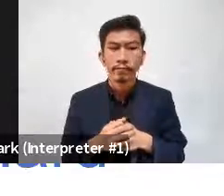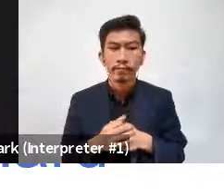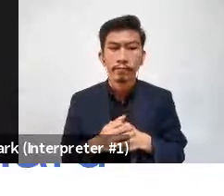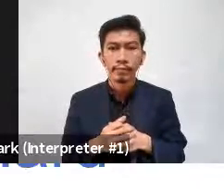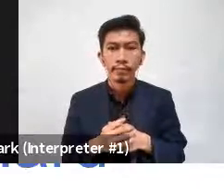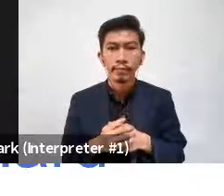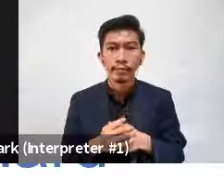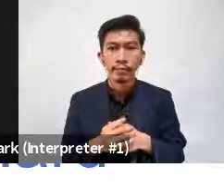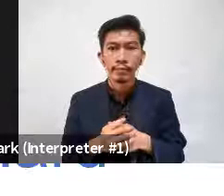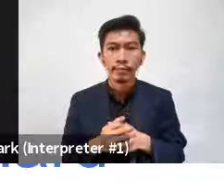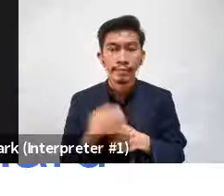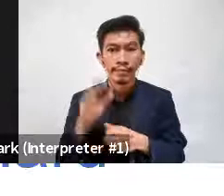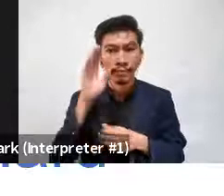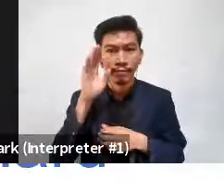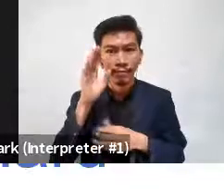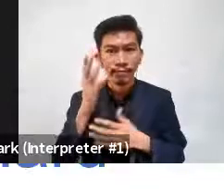hello?